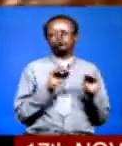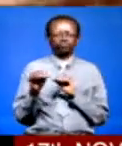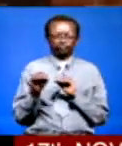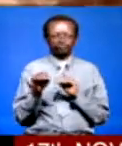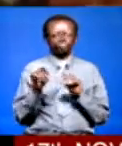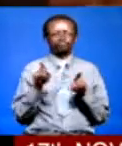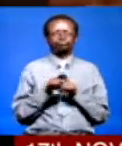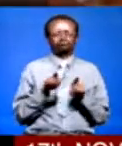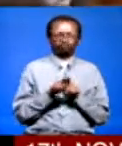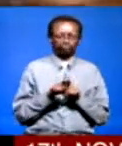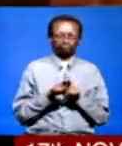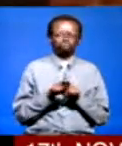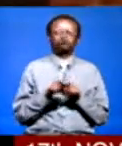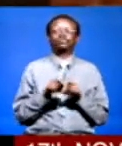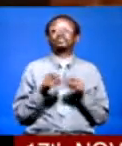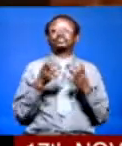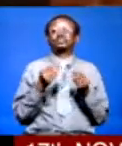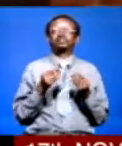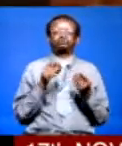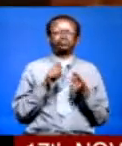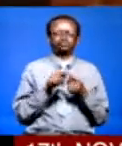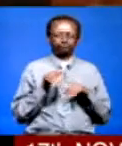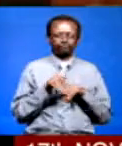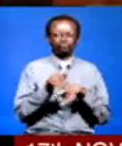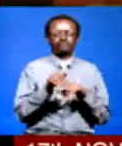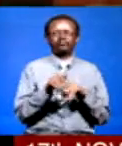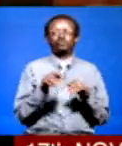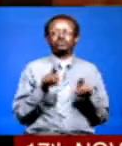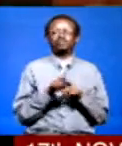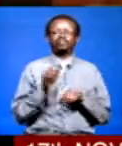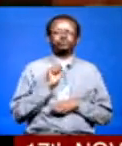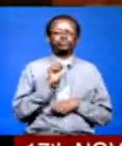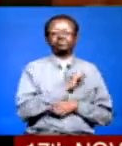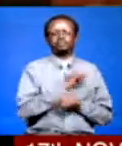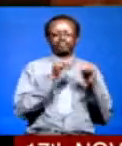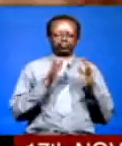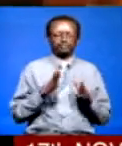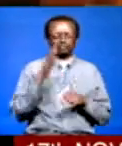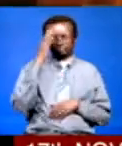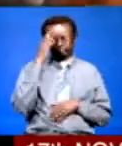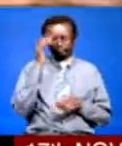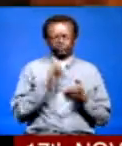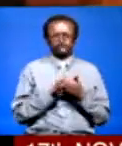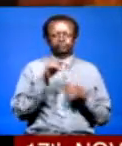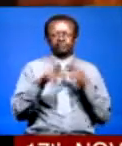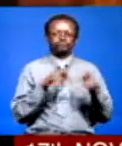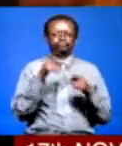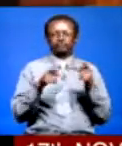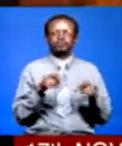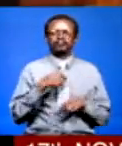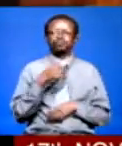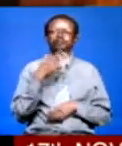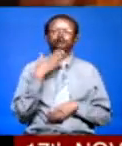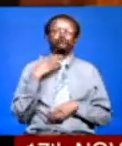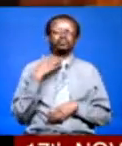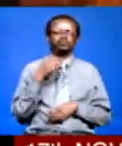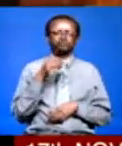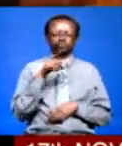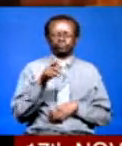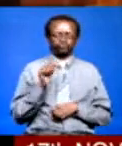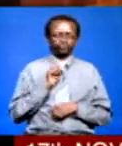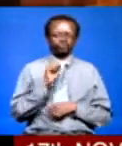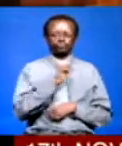easy to trace. Mr. Speaker, sir, Senator knows that that is the procedure. So I think I will invite you, Senator Kamega, to visit